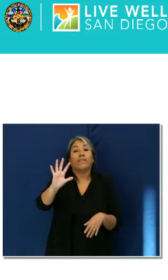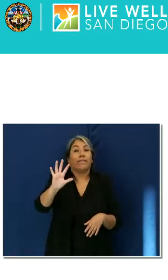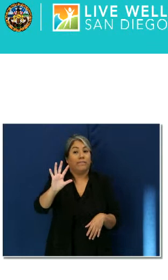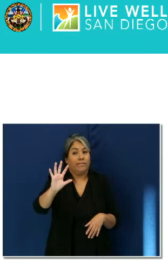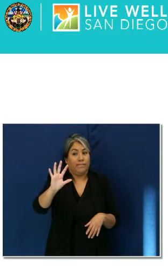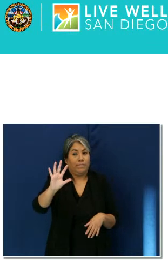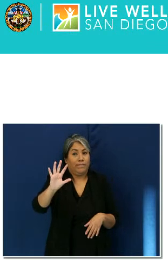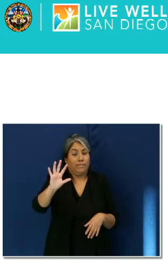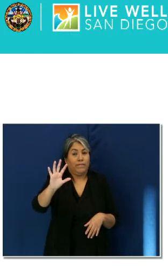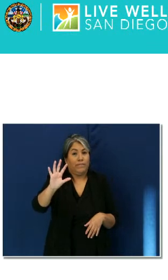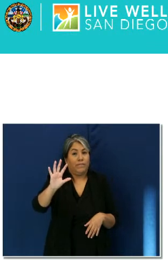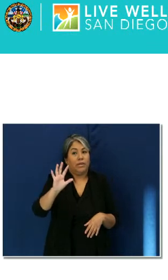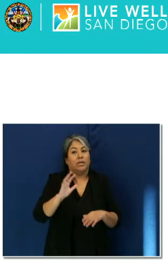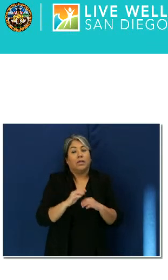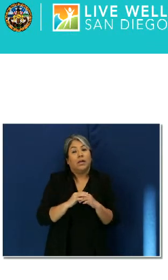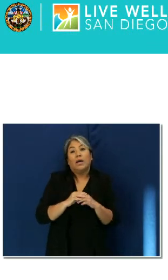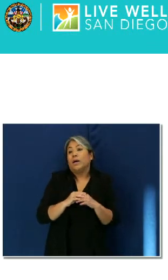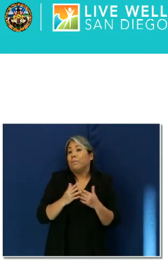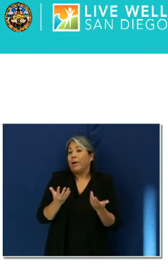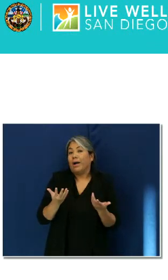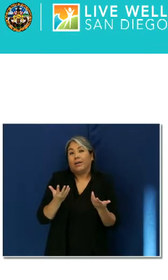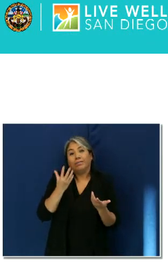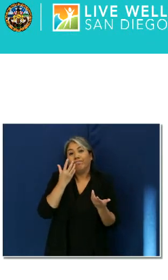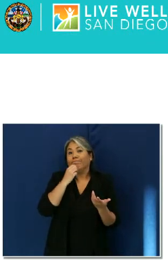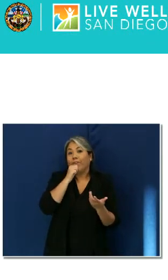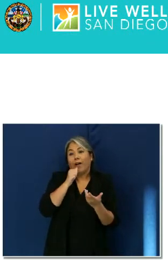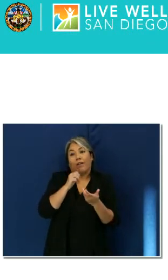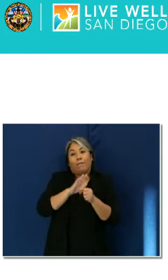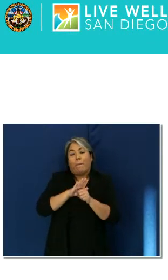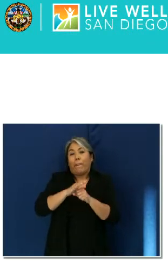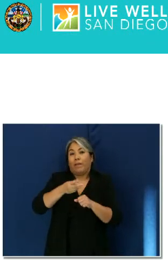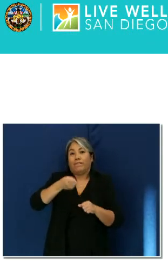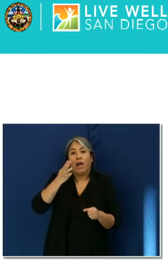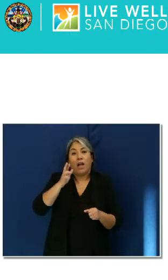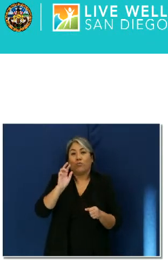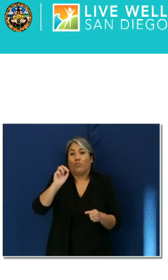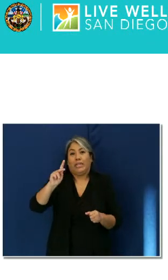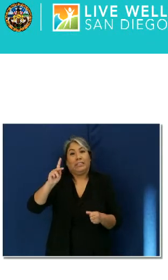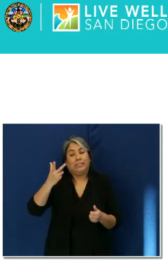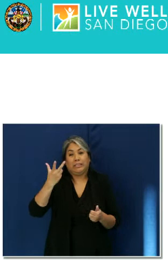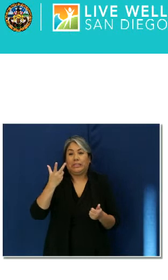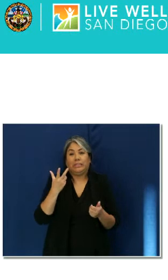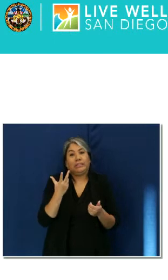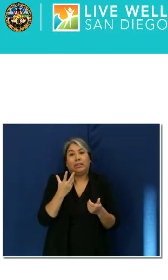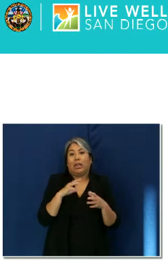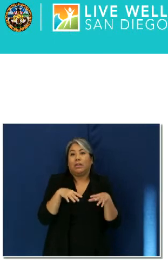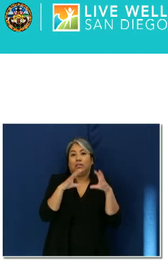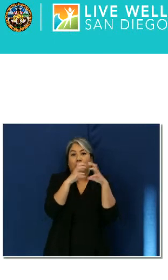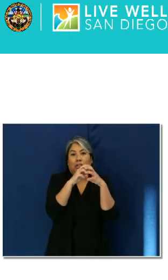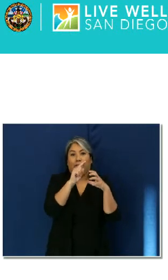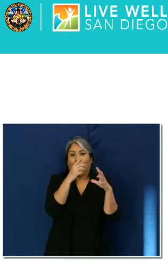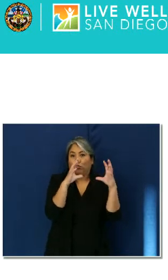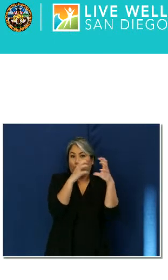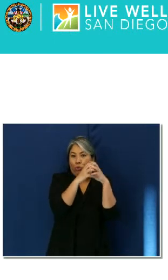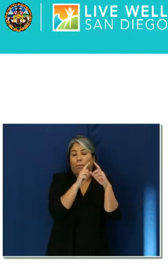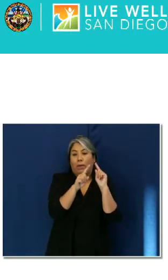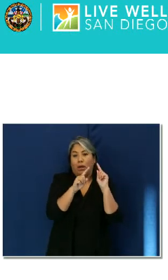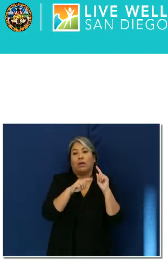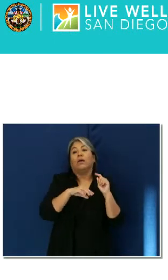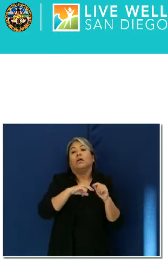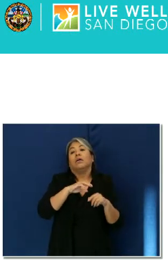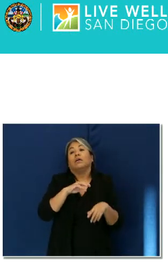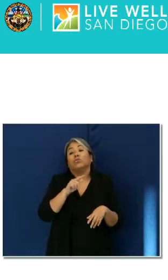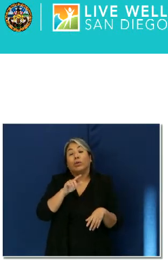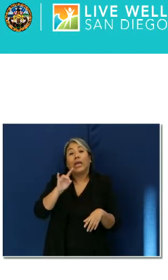28,275, which will not even cover the highest risk individuals of Phase 1A Tier 1, but all